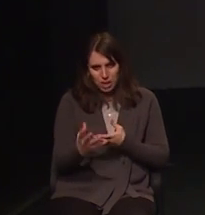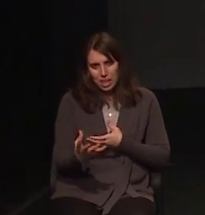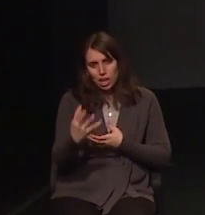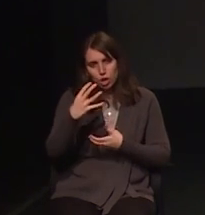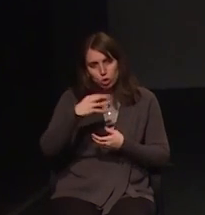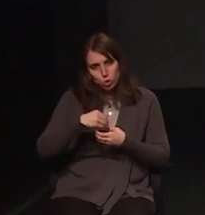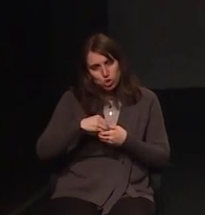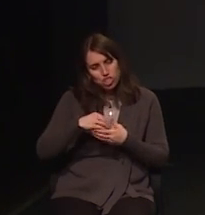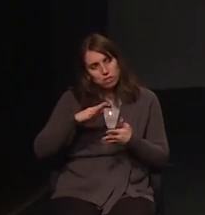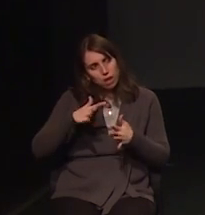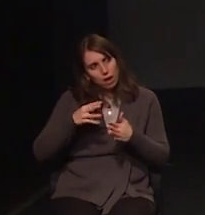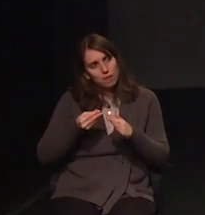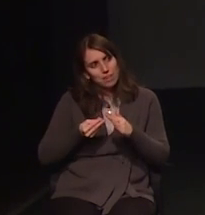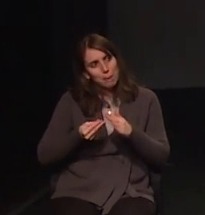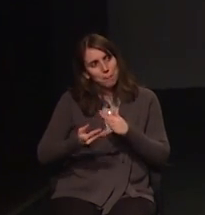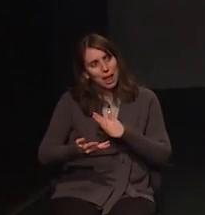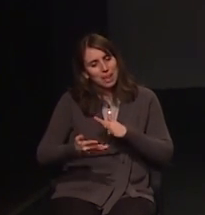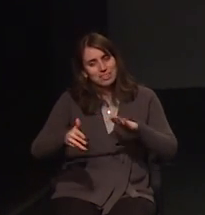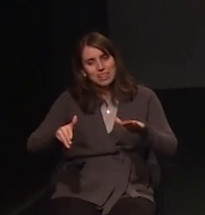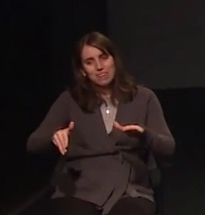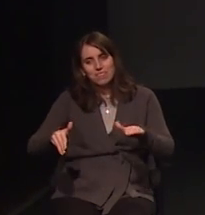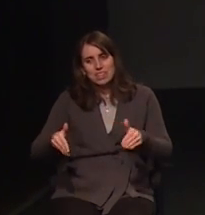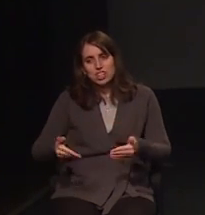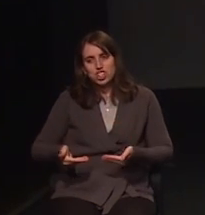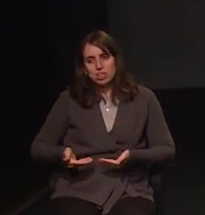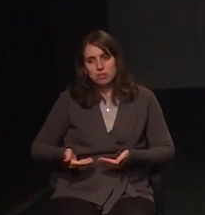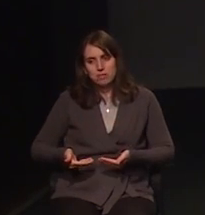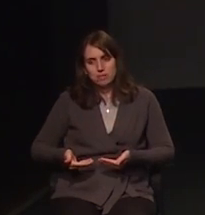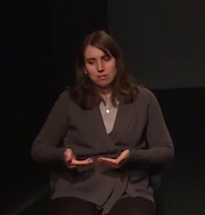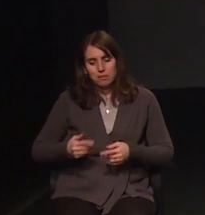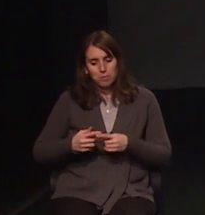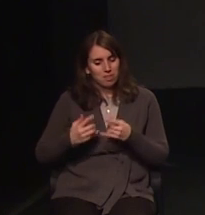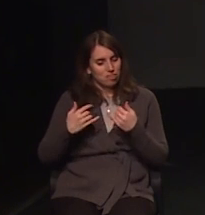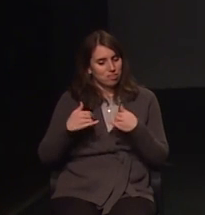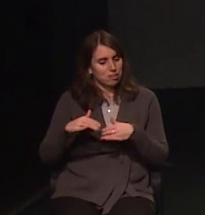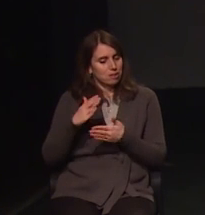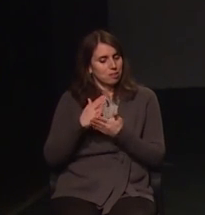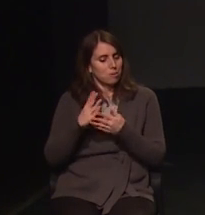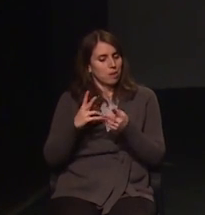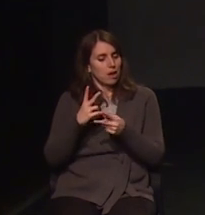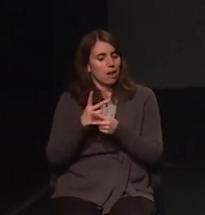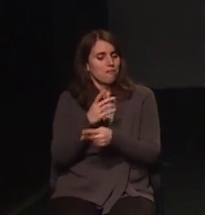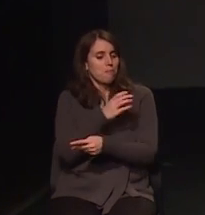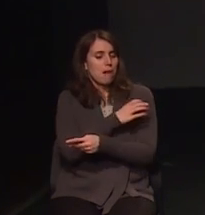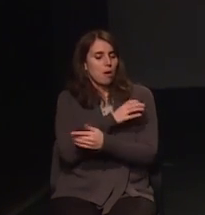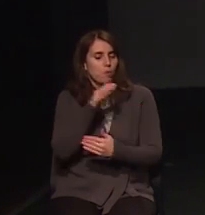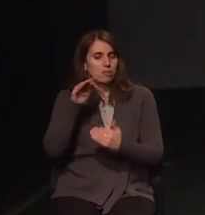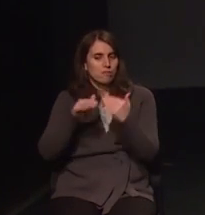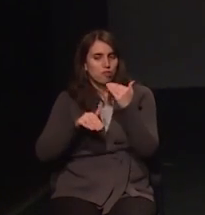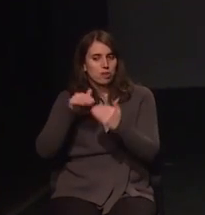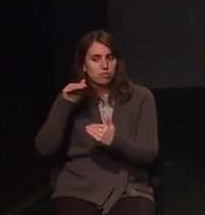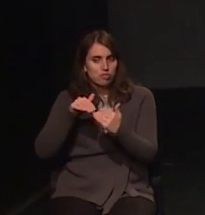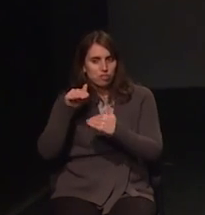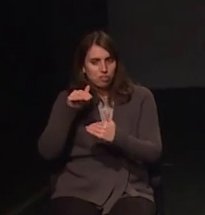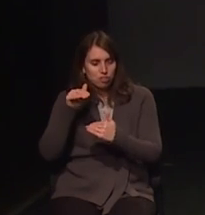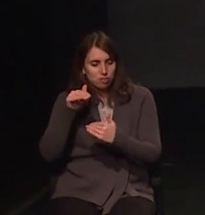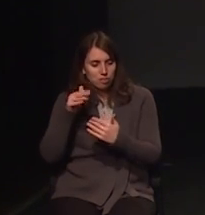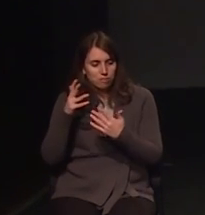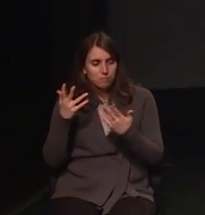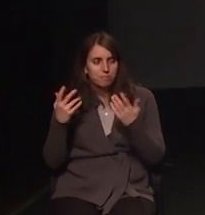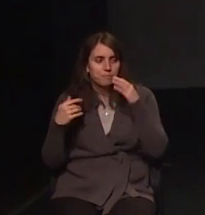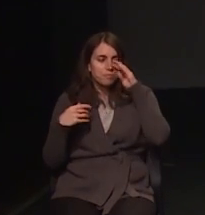Like, I want you to be included. And that still has a power differential in some ways, right? Who gets invited? This phrase that, Lord help me, I'm going